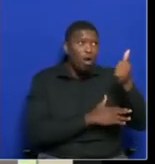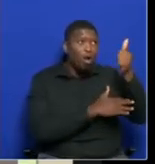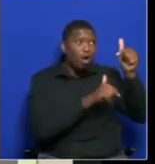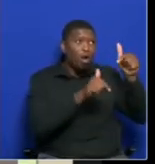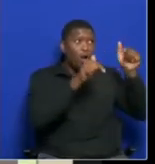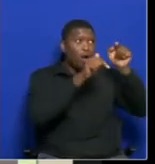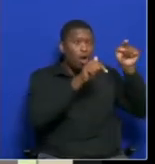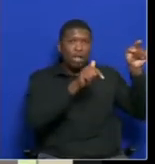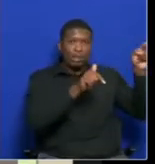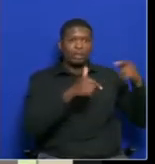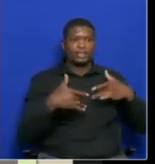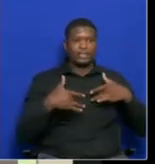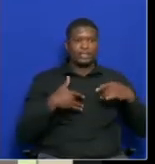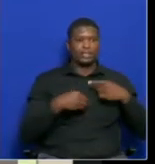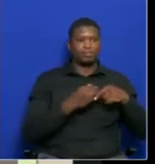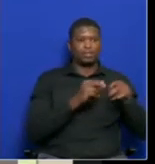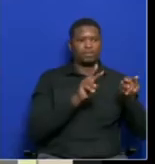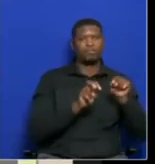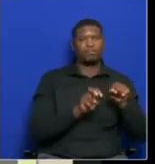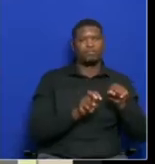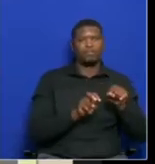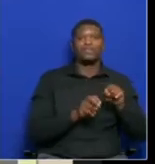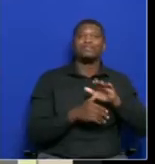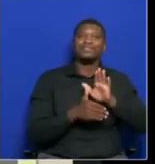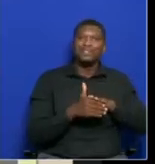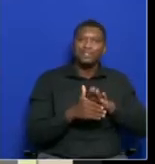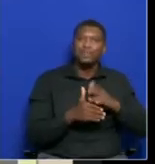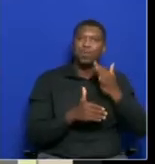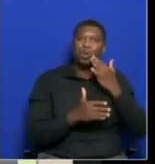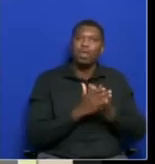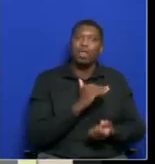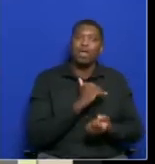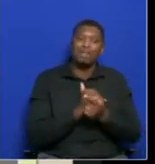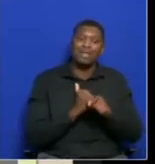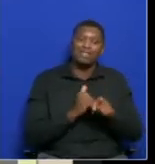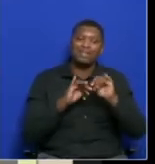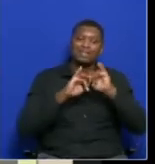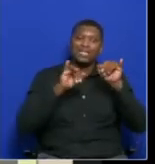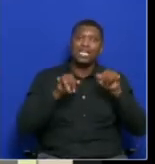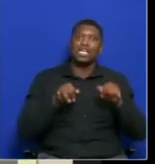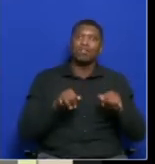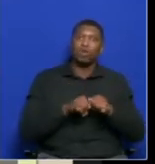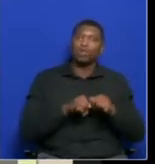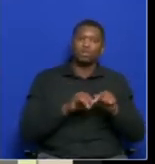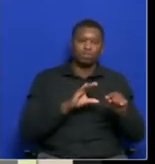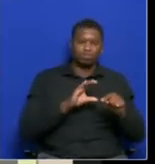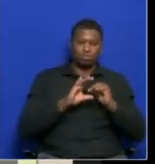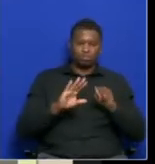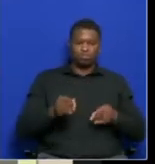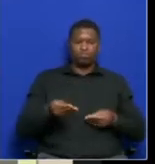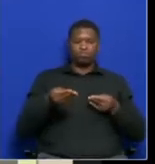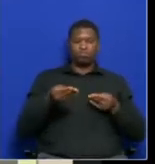Hence, when this invoice was sent to me, right,